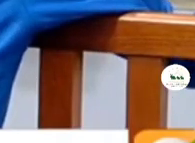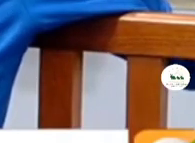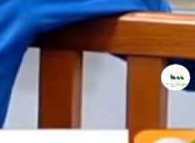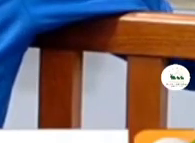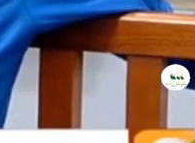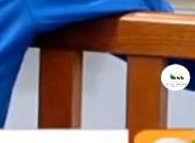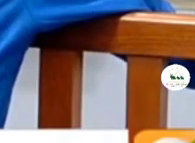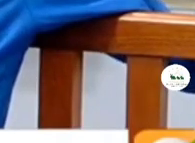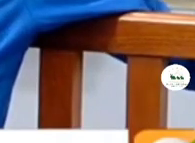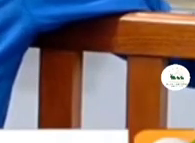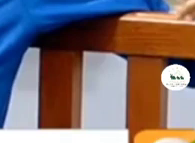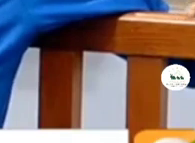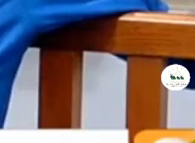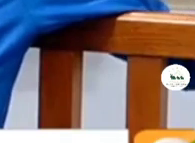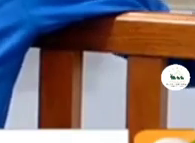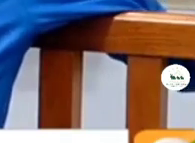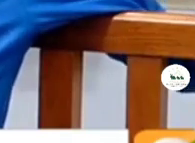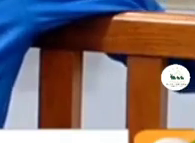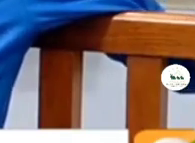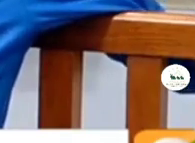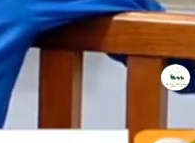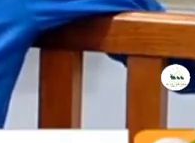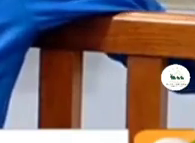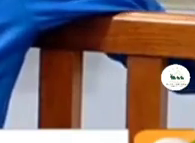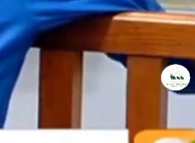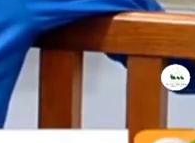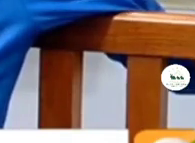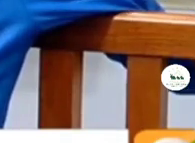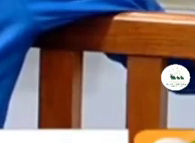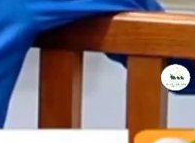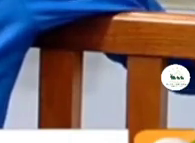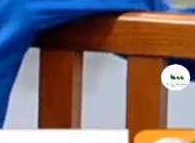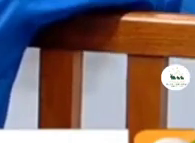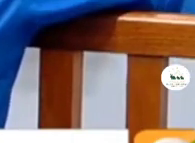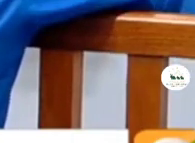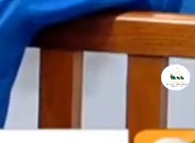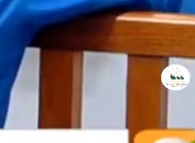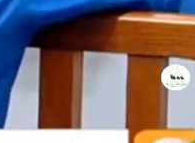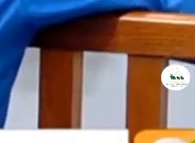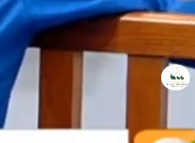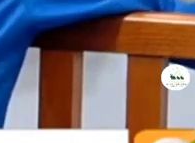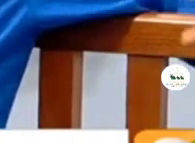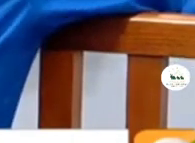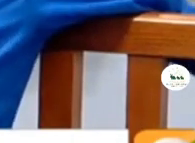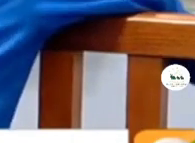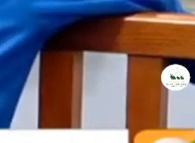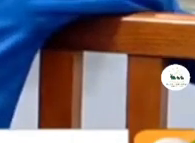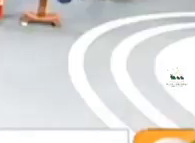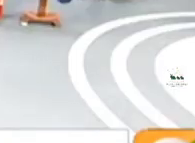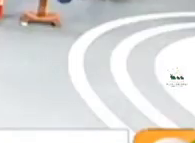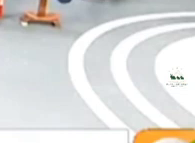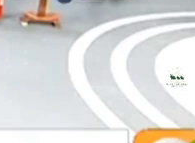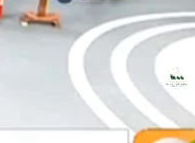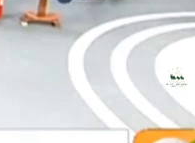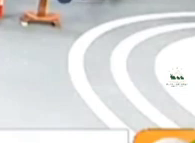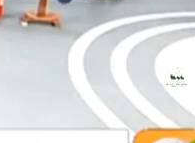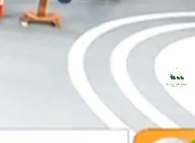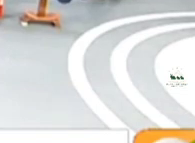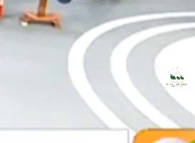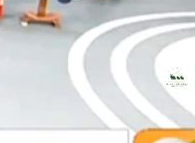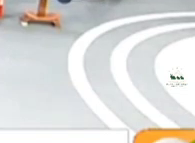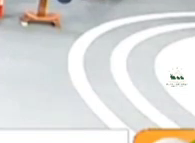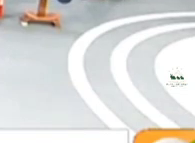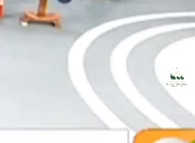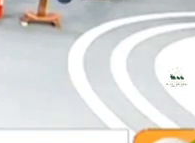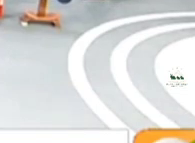those who act and speak against the constitution are sleeping in the middle of a revolution. Rip Van Winkle. Rip Van Winkle. Mm. I agree that you agree,